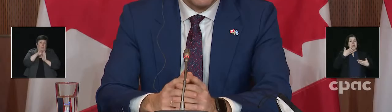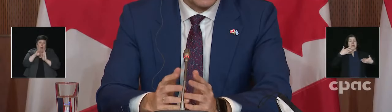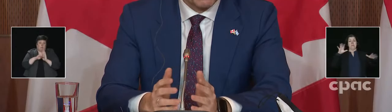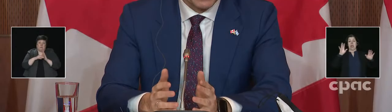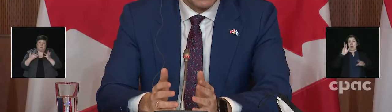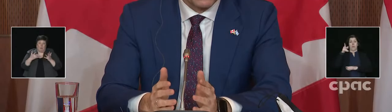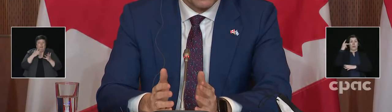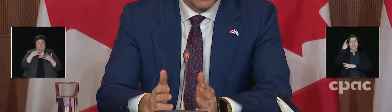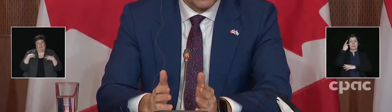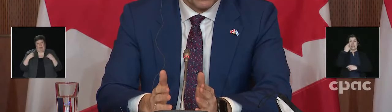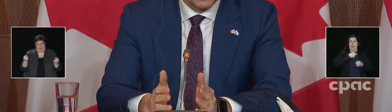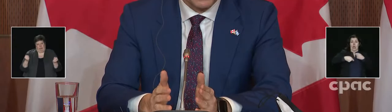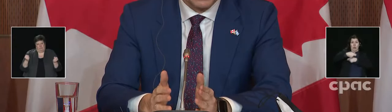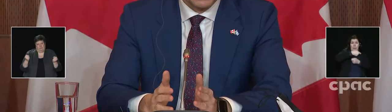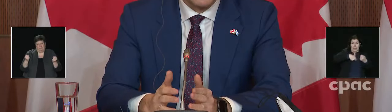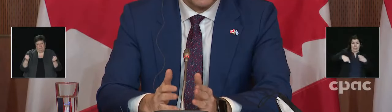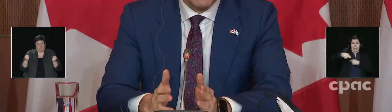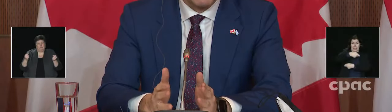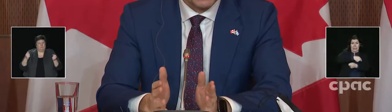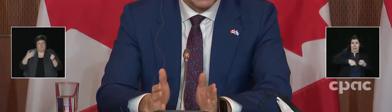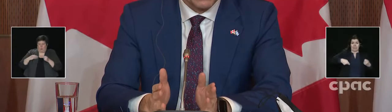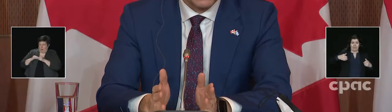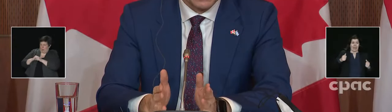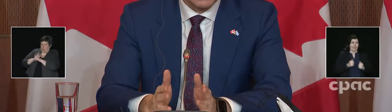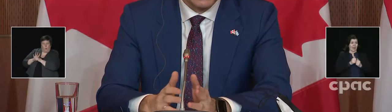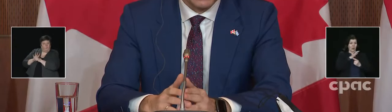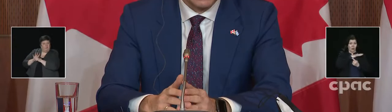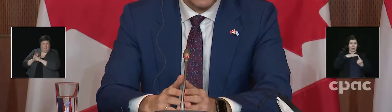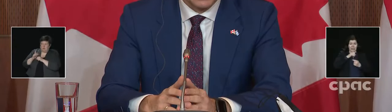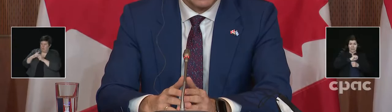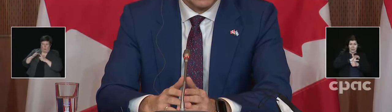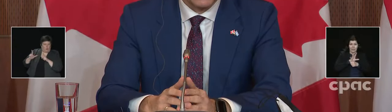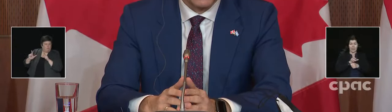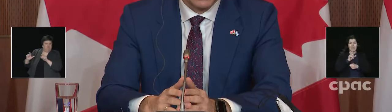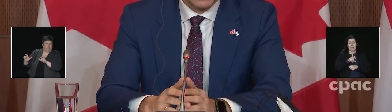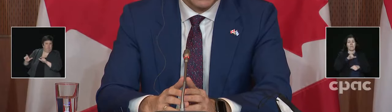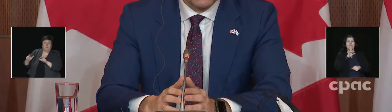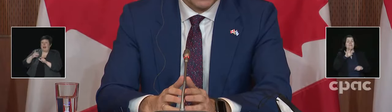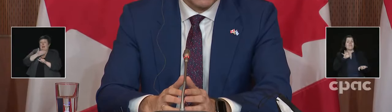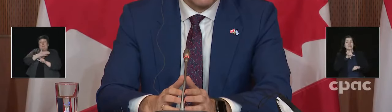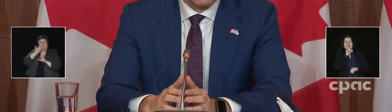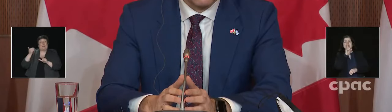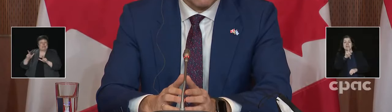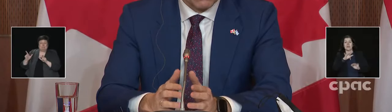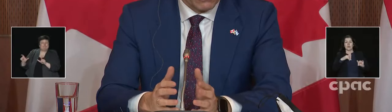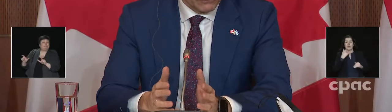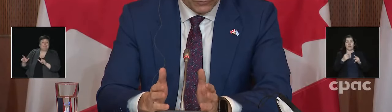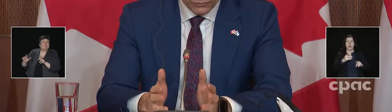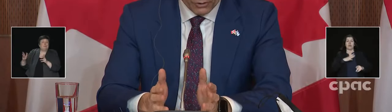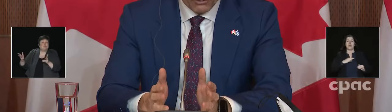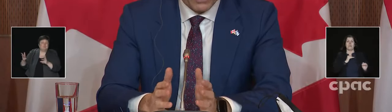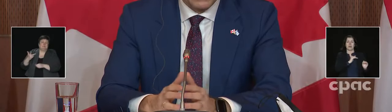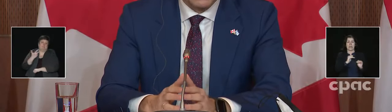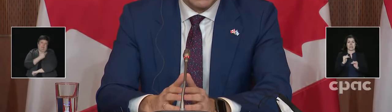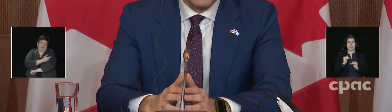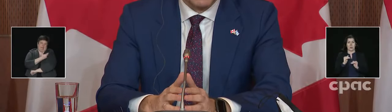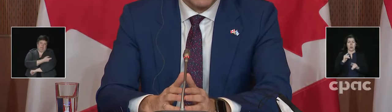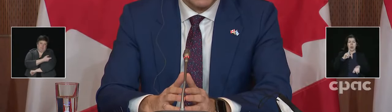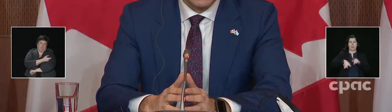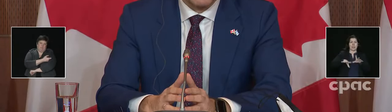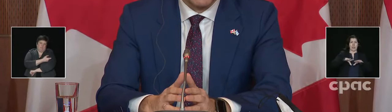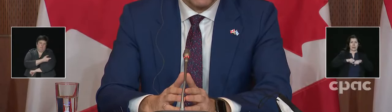that everyone is protected from COVID-19, and the best protection is vaccination. We also know